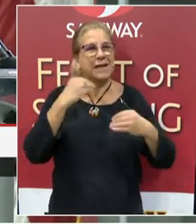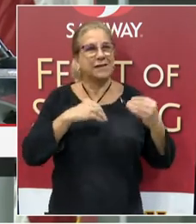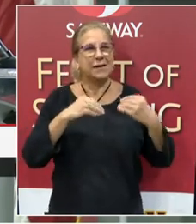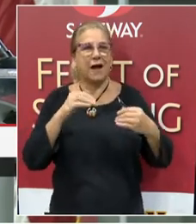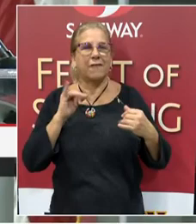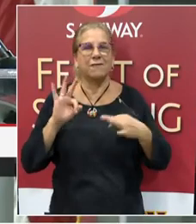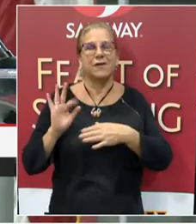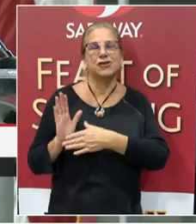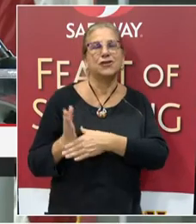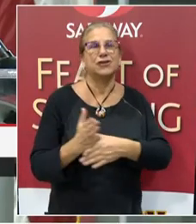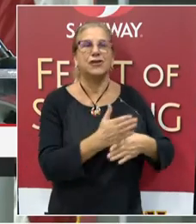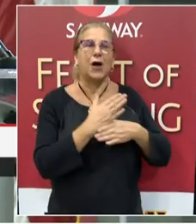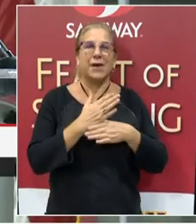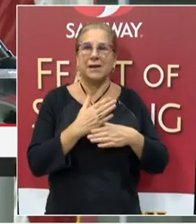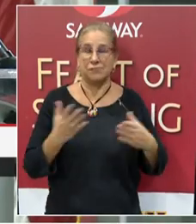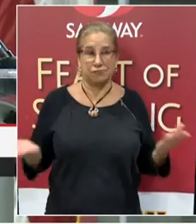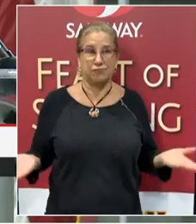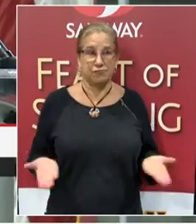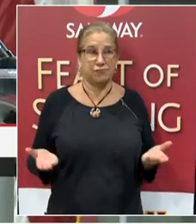Oh, here comes my mayor.